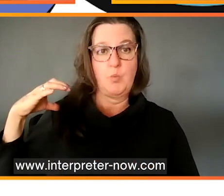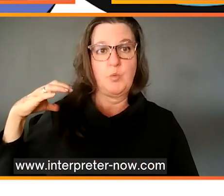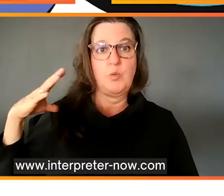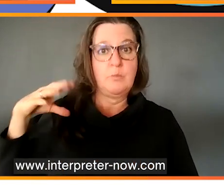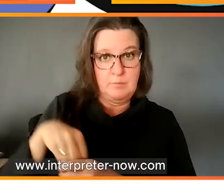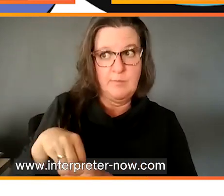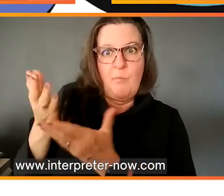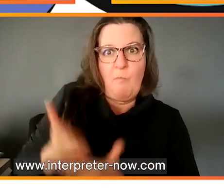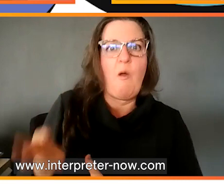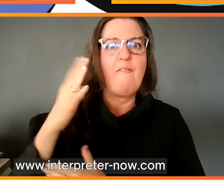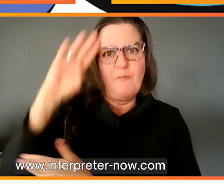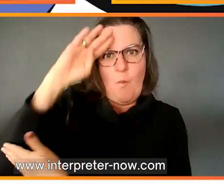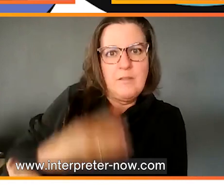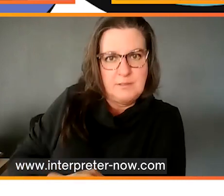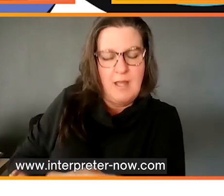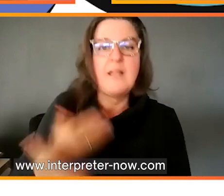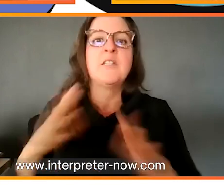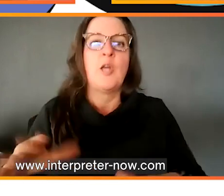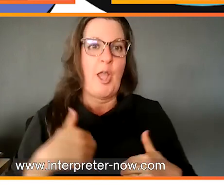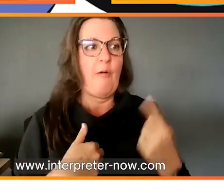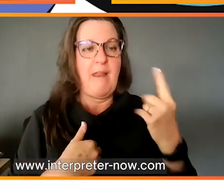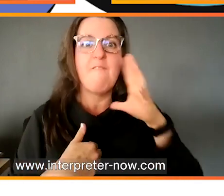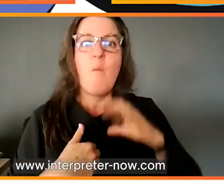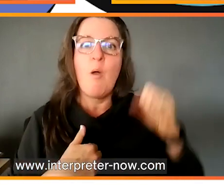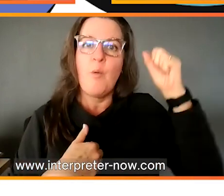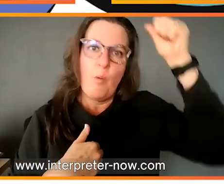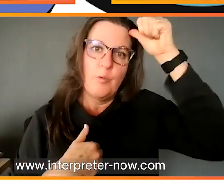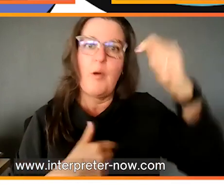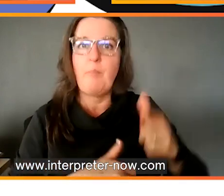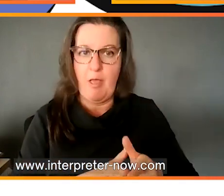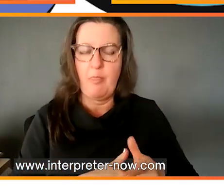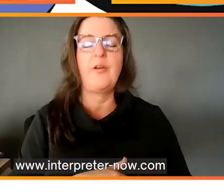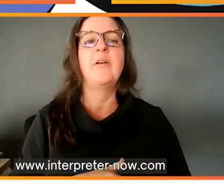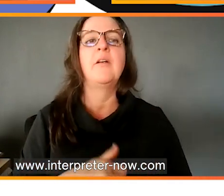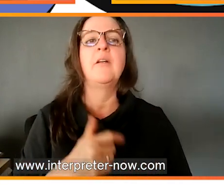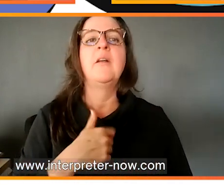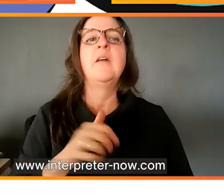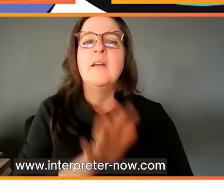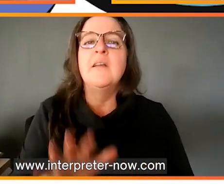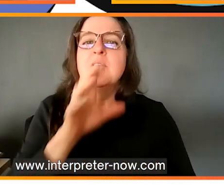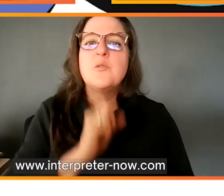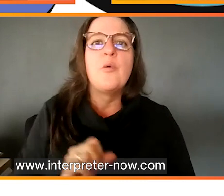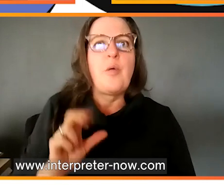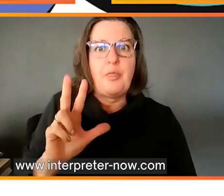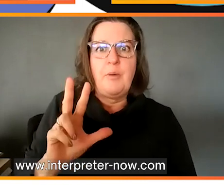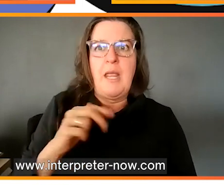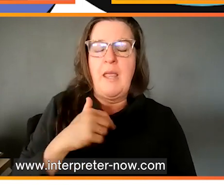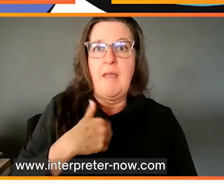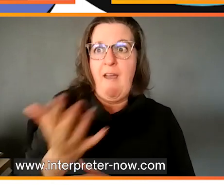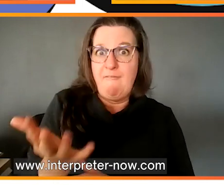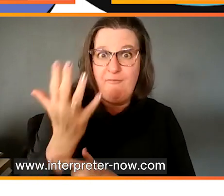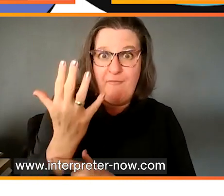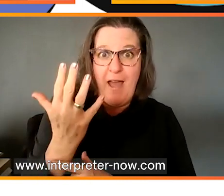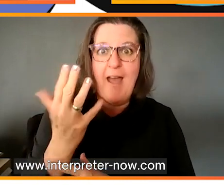about age 3 had 5 older brothers and learned a lot about